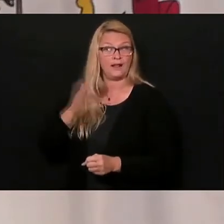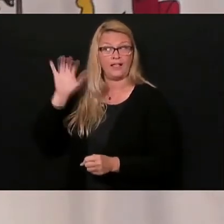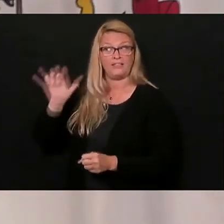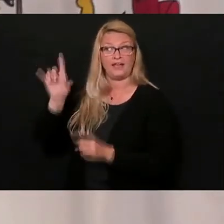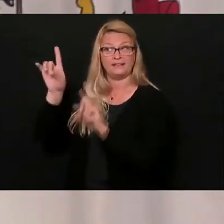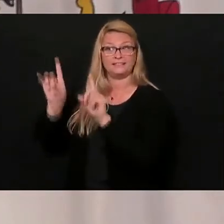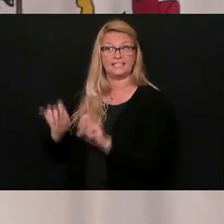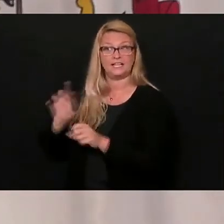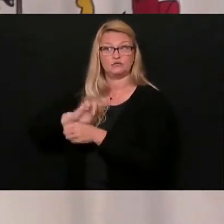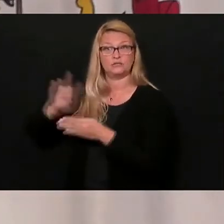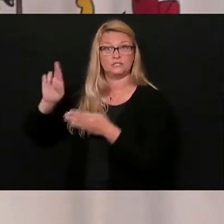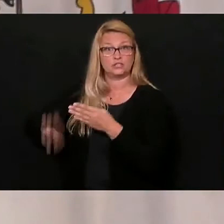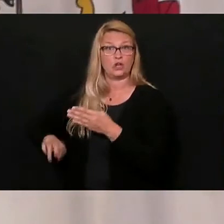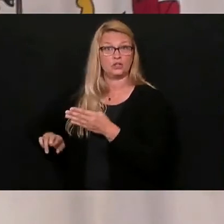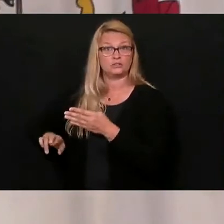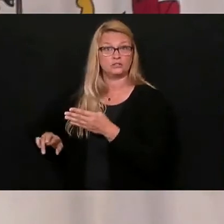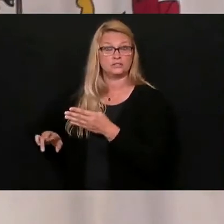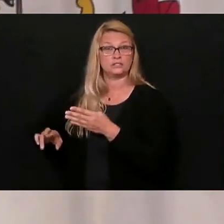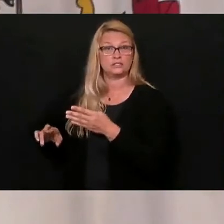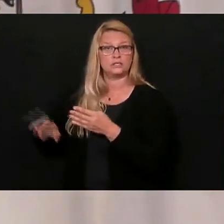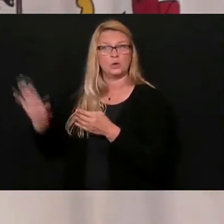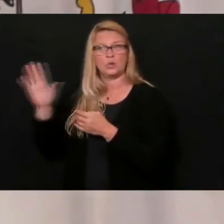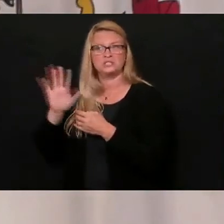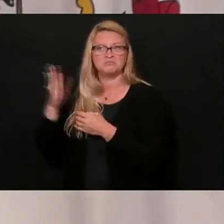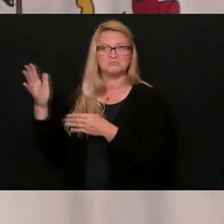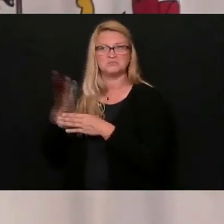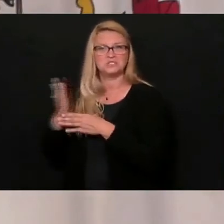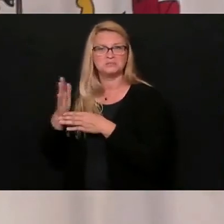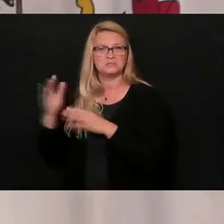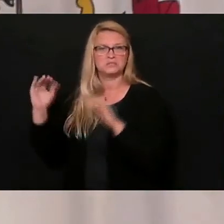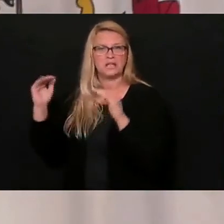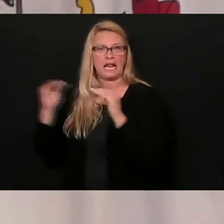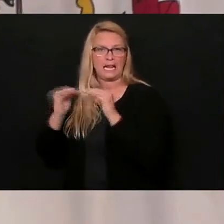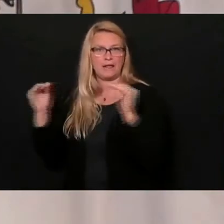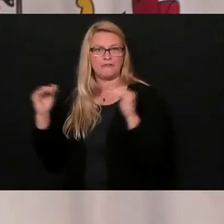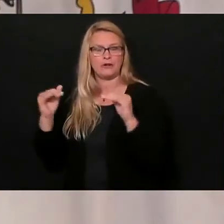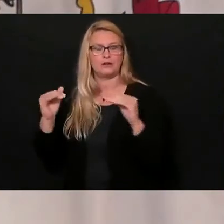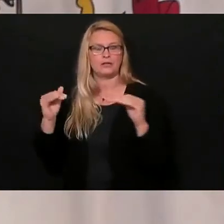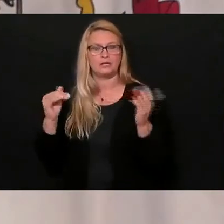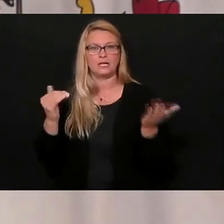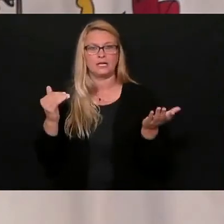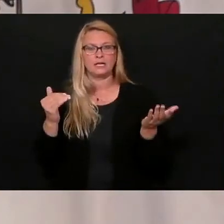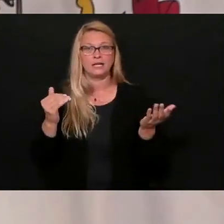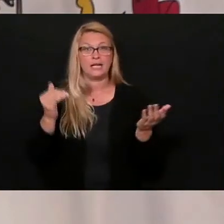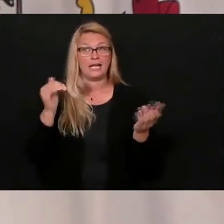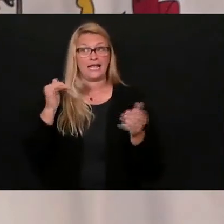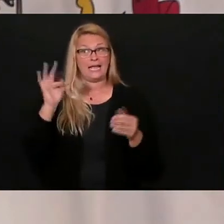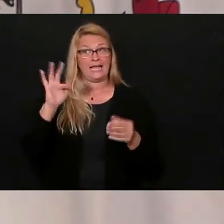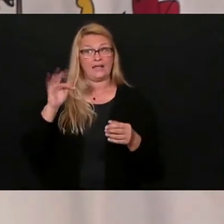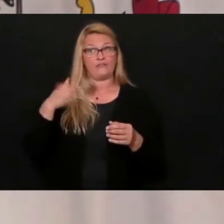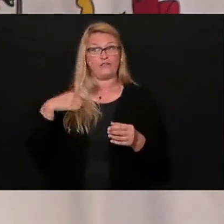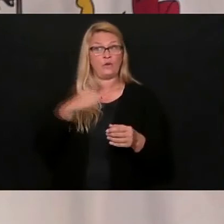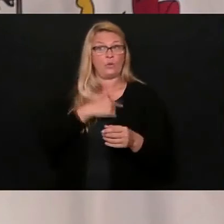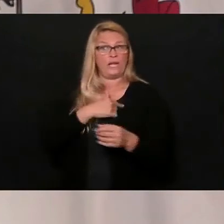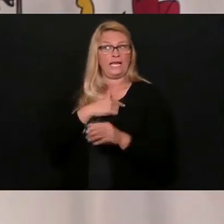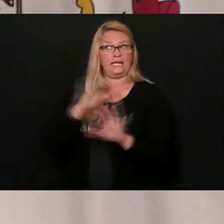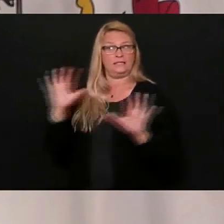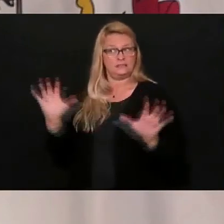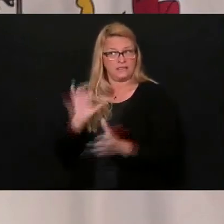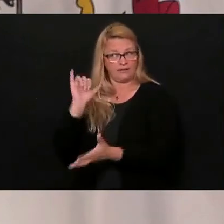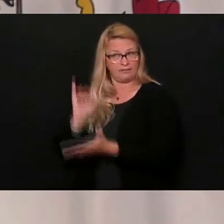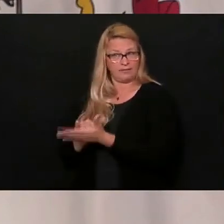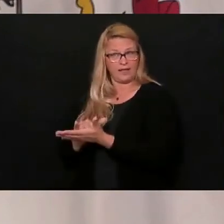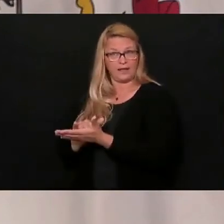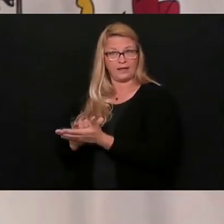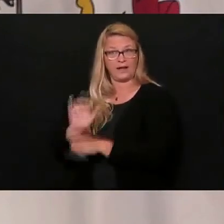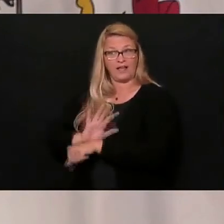test results were a certain level, but if we went with that at